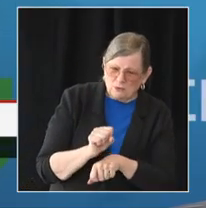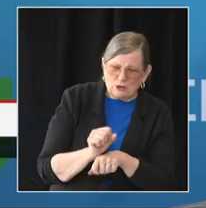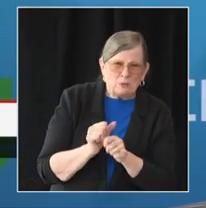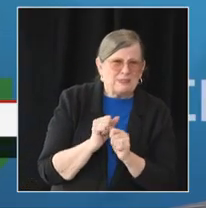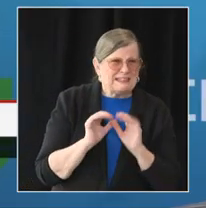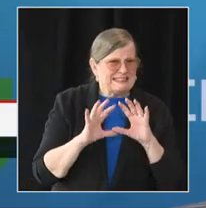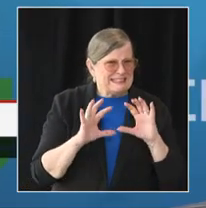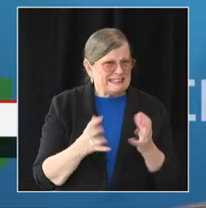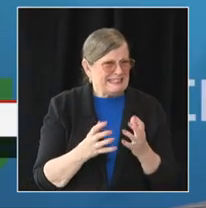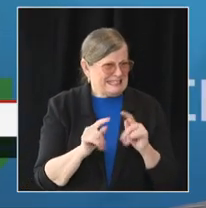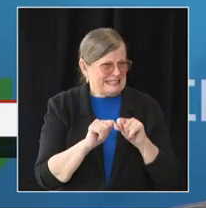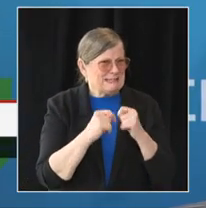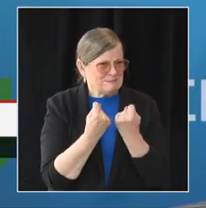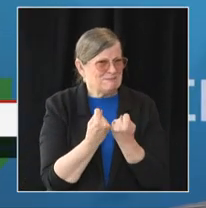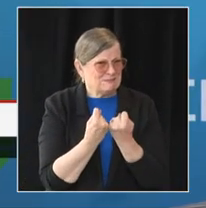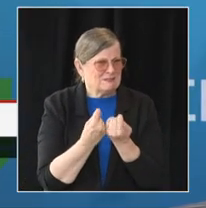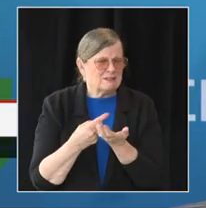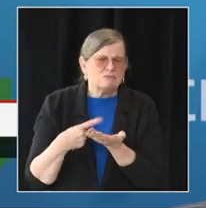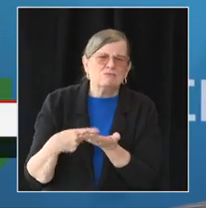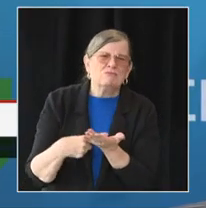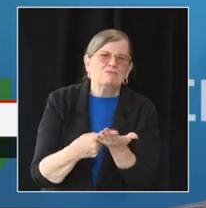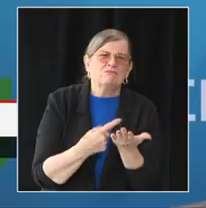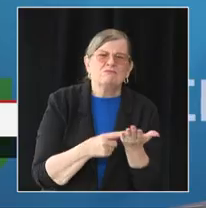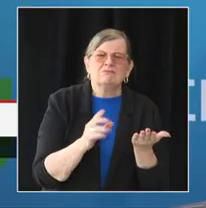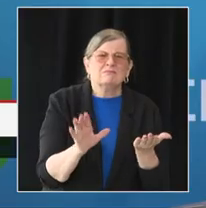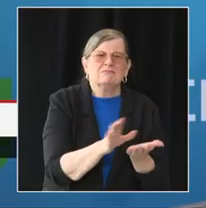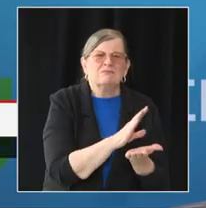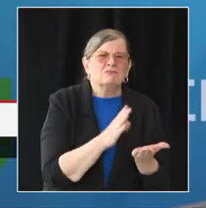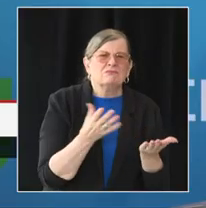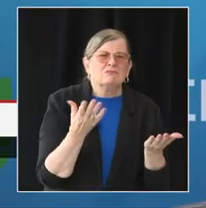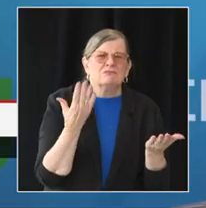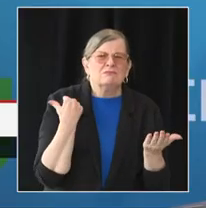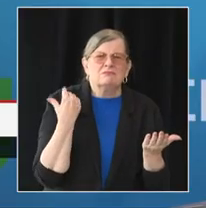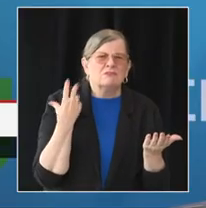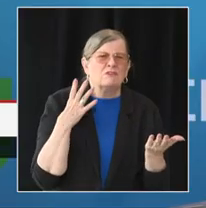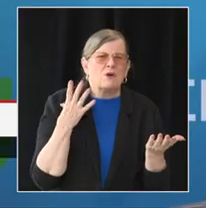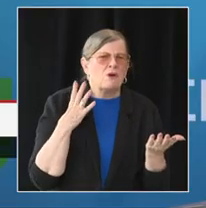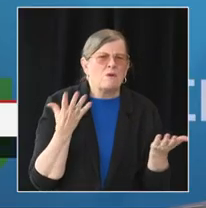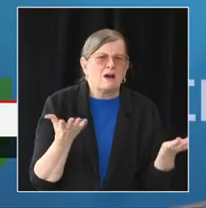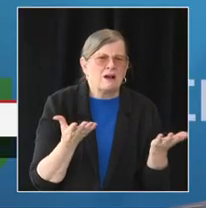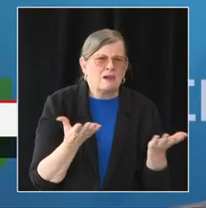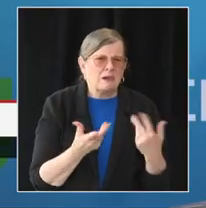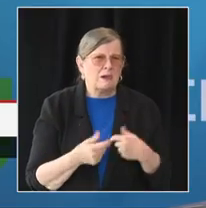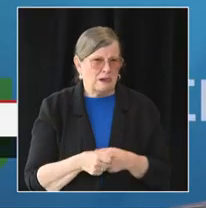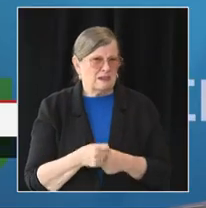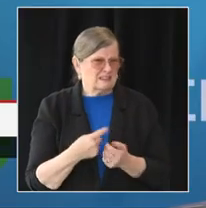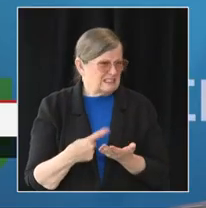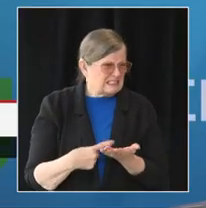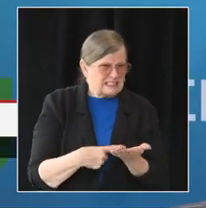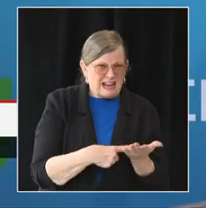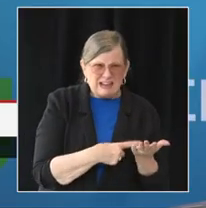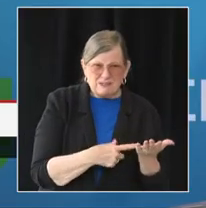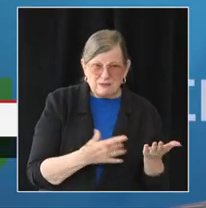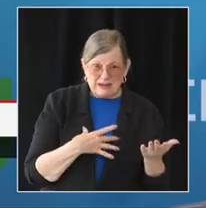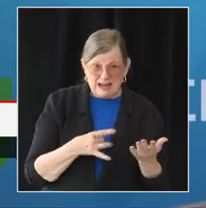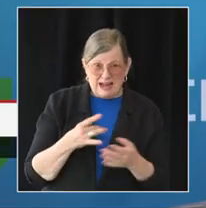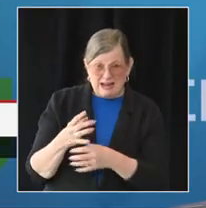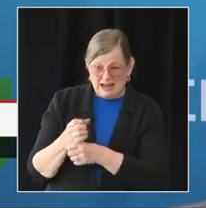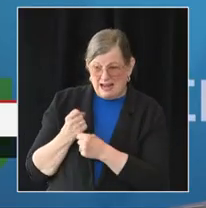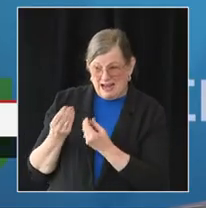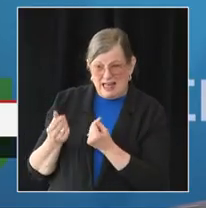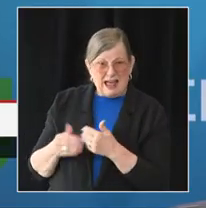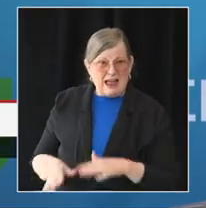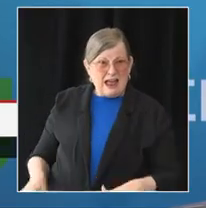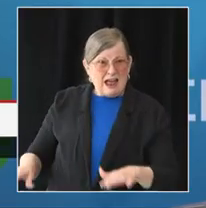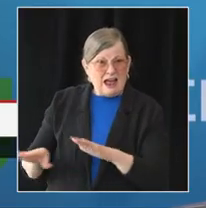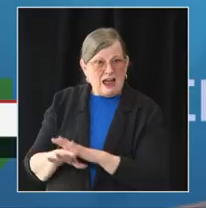June with the hopes that we would get the land and have a head start on a vision for the